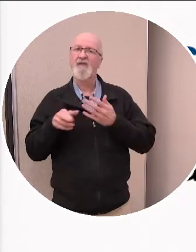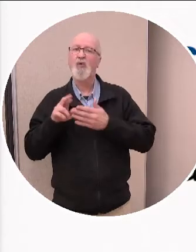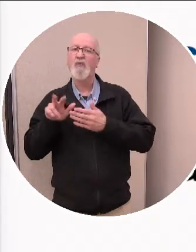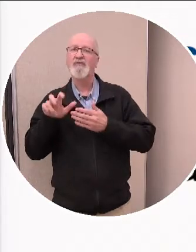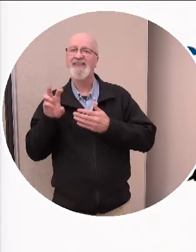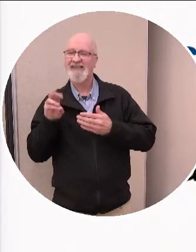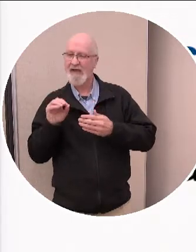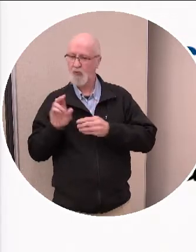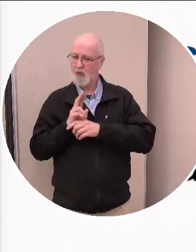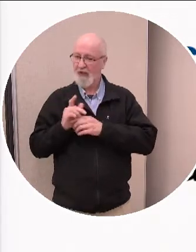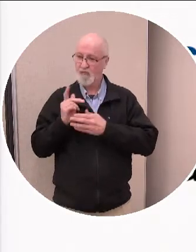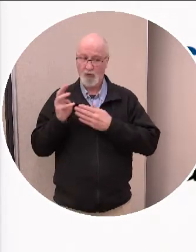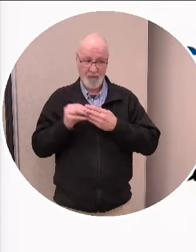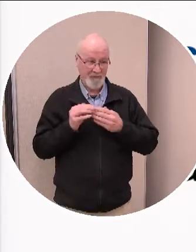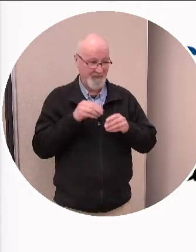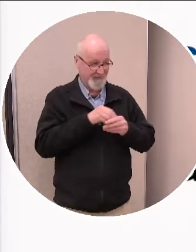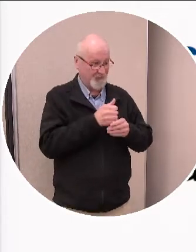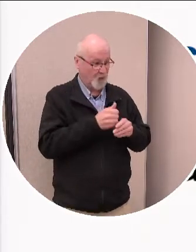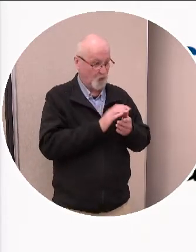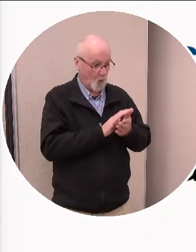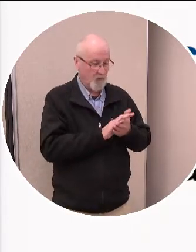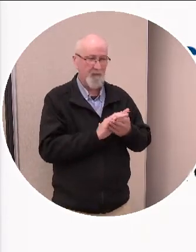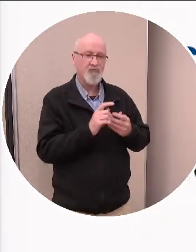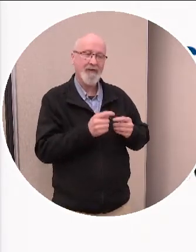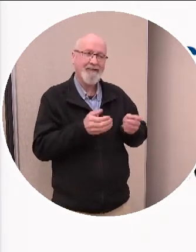use across the district. Next slide, please.